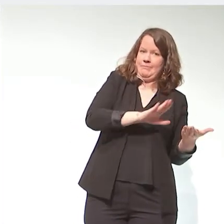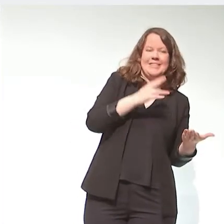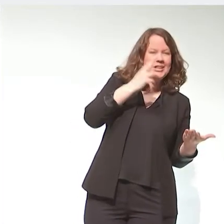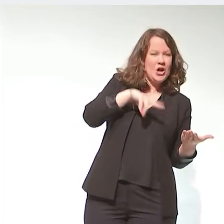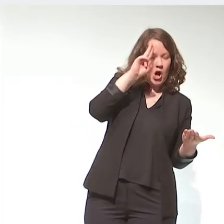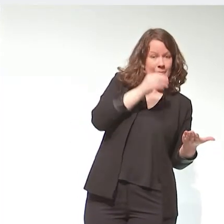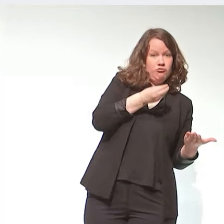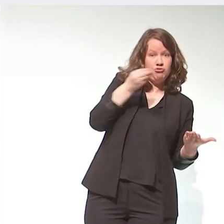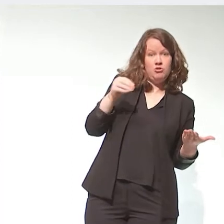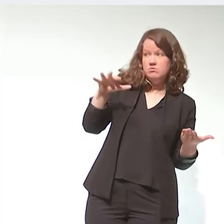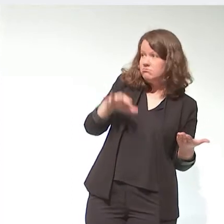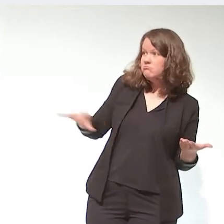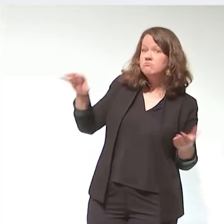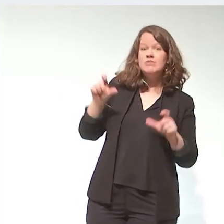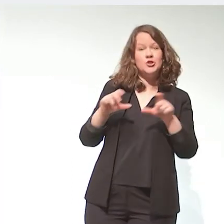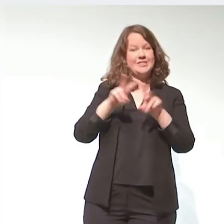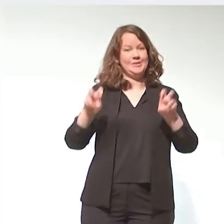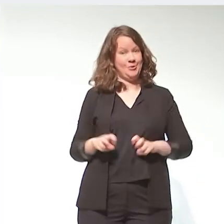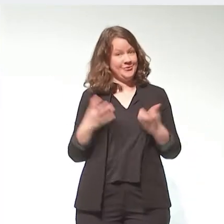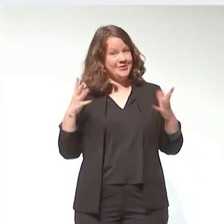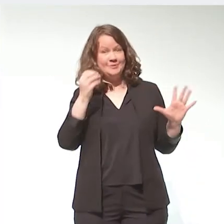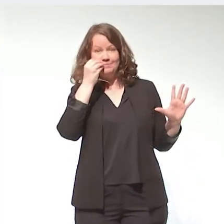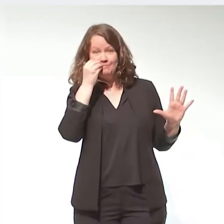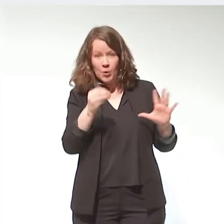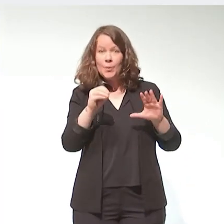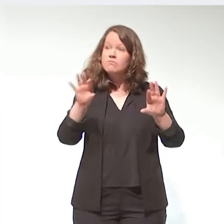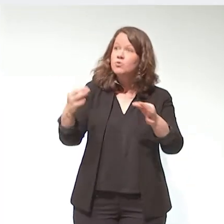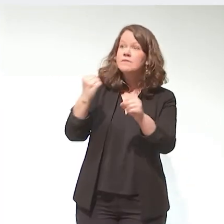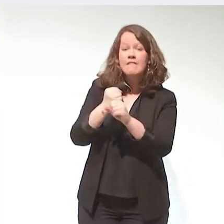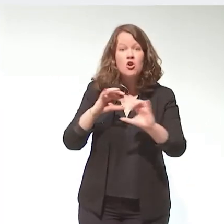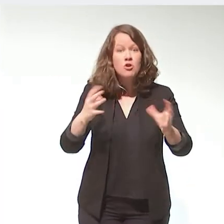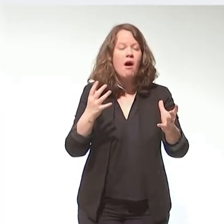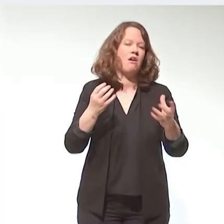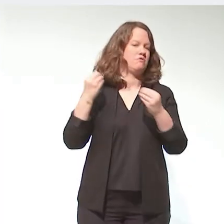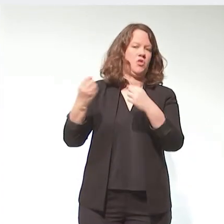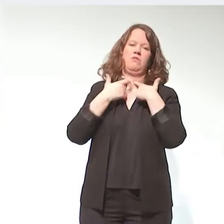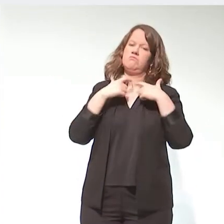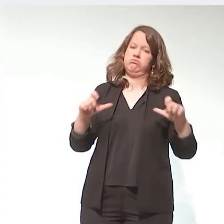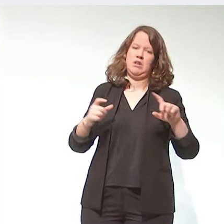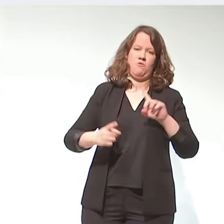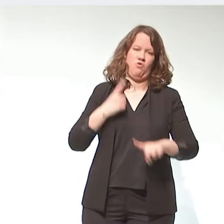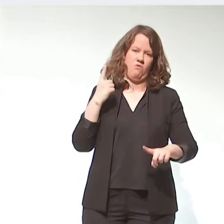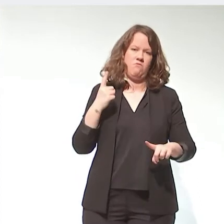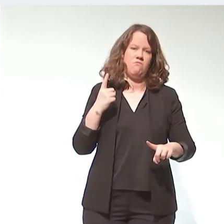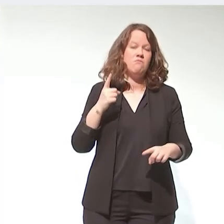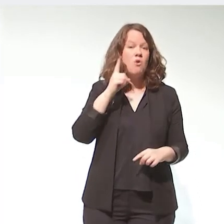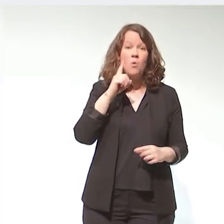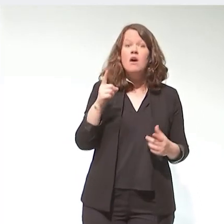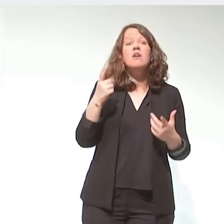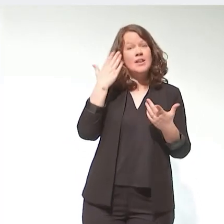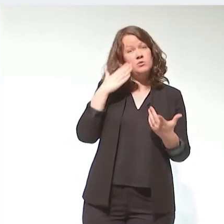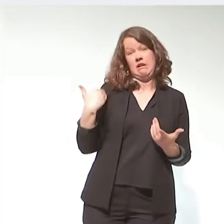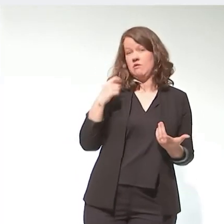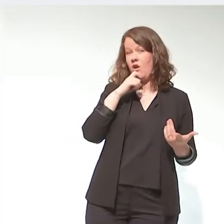must also guarantee access to the labor market for disabled persons.